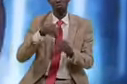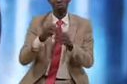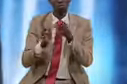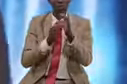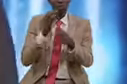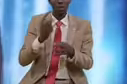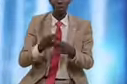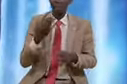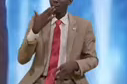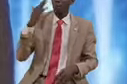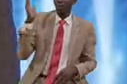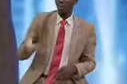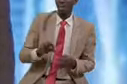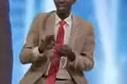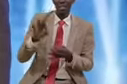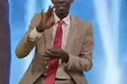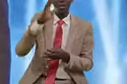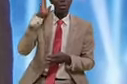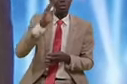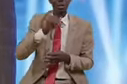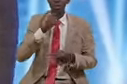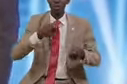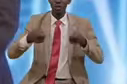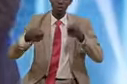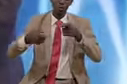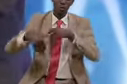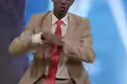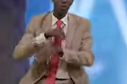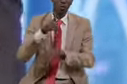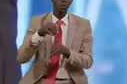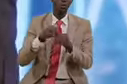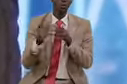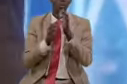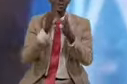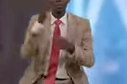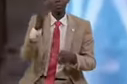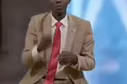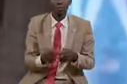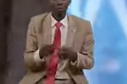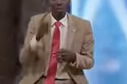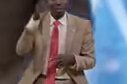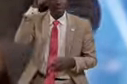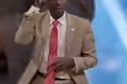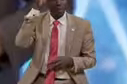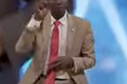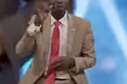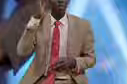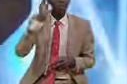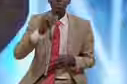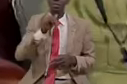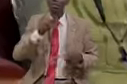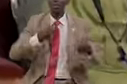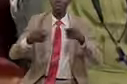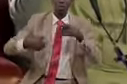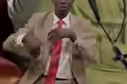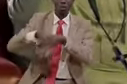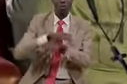Evil spirit will not reign over you. Demons will not reign over